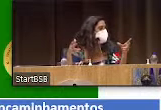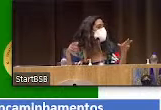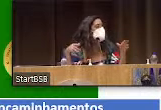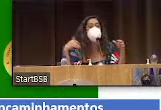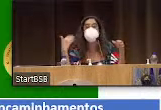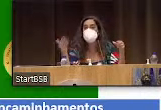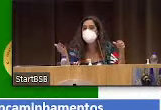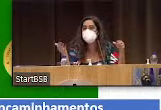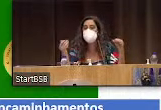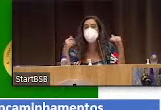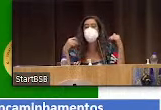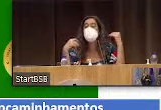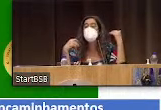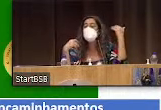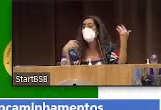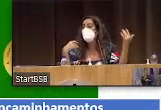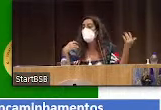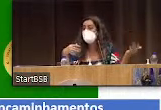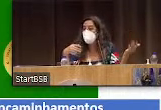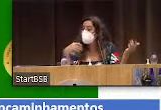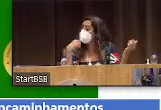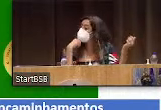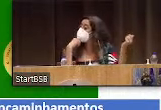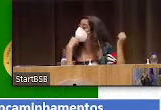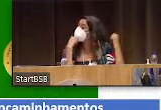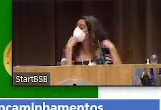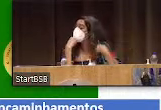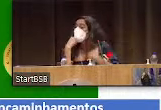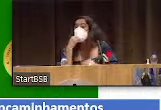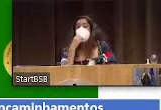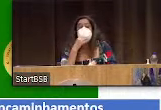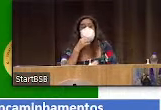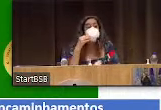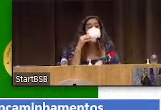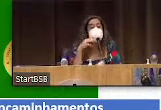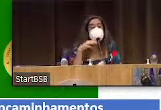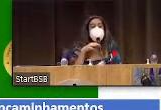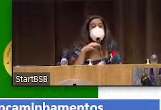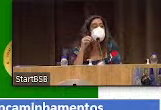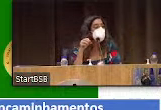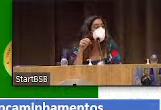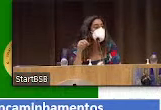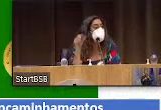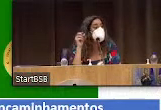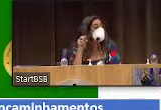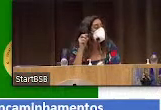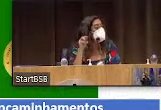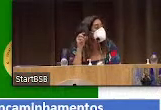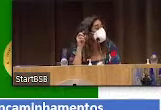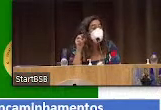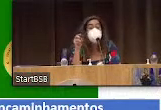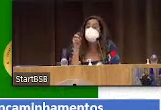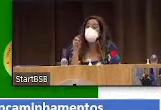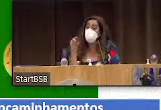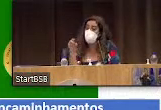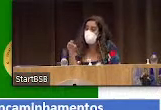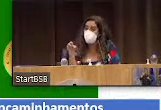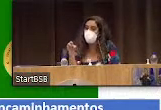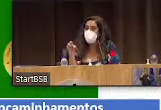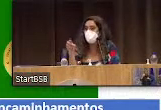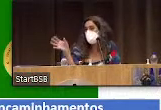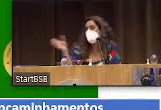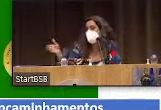another specialties as psychologists and